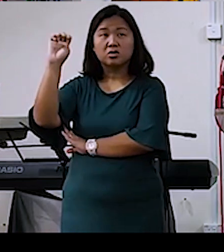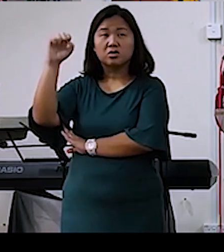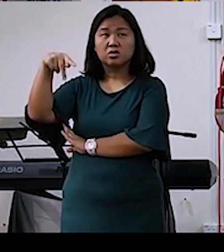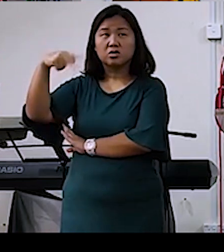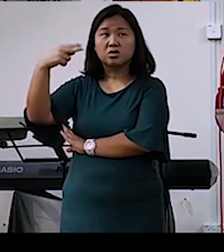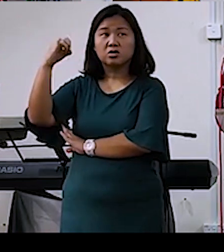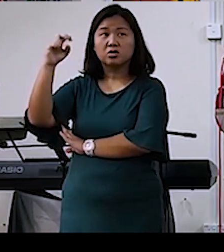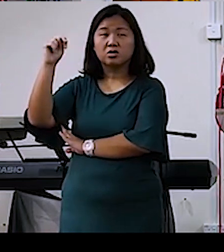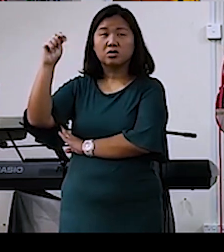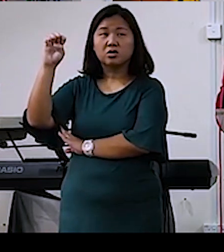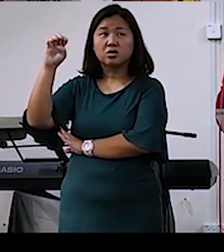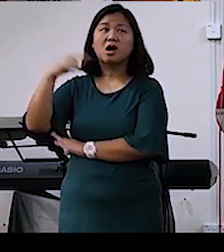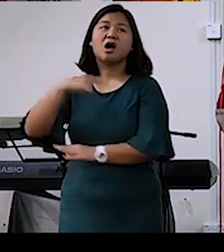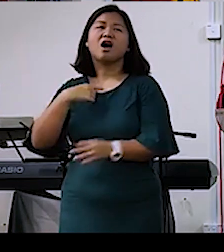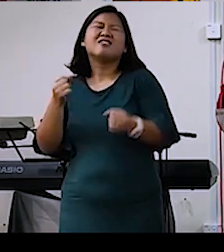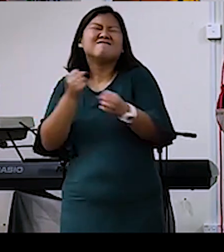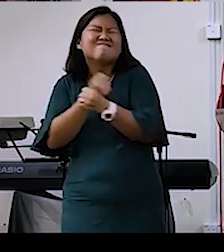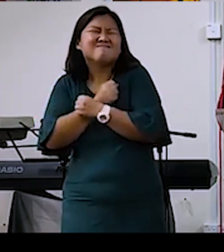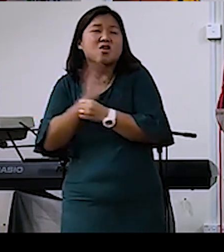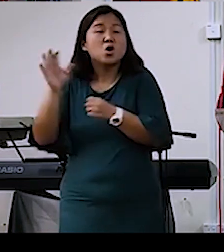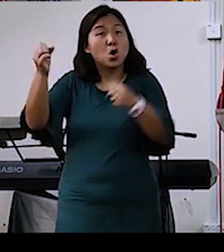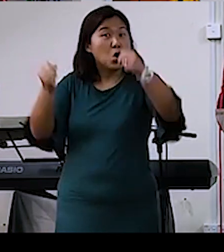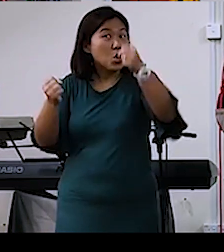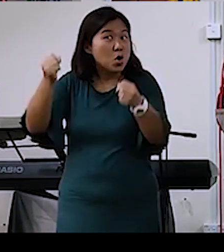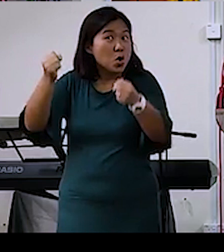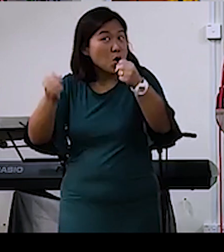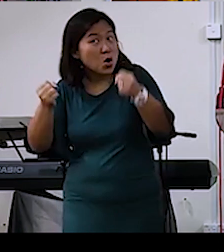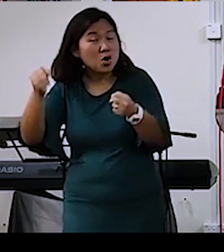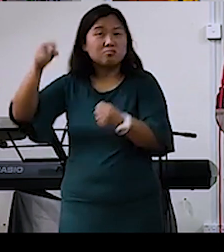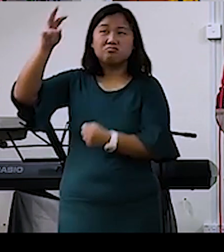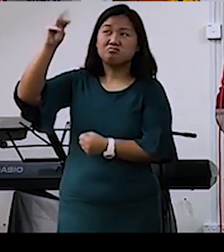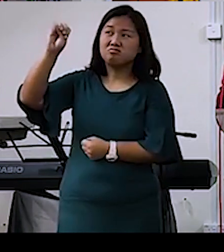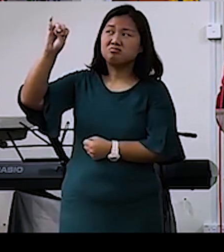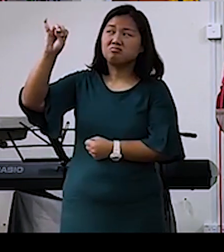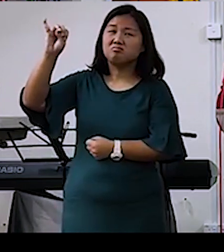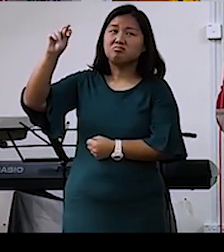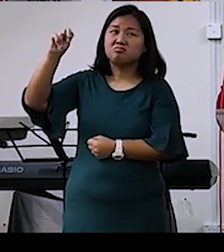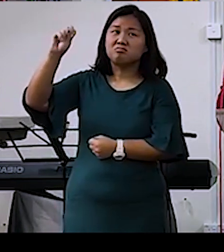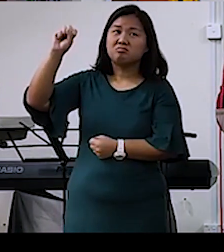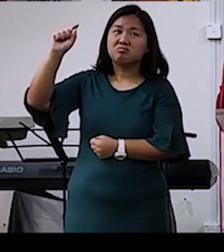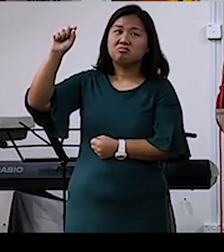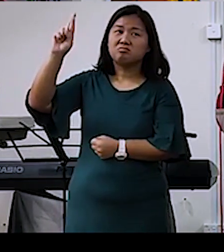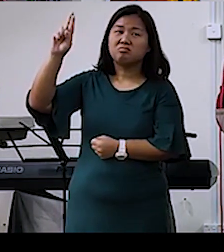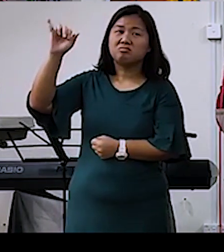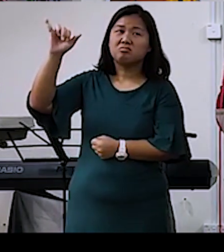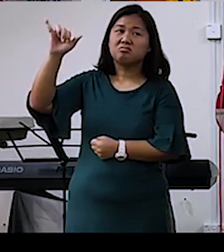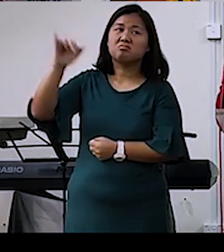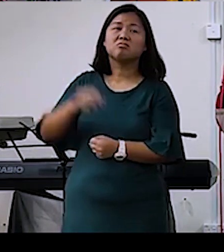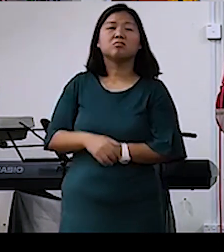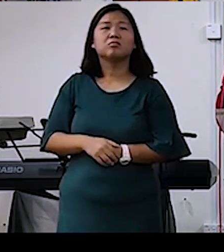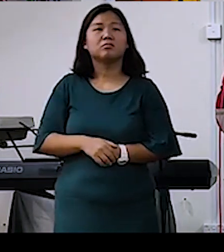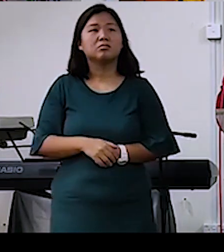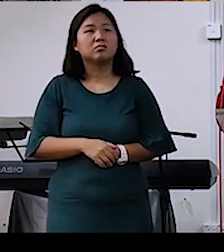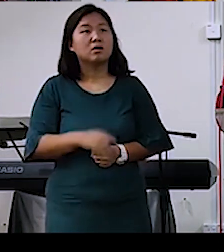ministry. You know, from and it's just not now. I've known Josephine for many many years.And I'm not praising you for no reason, you know, for the glory of